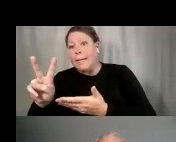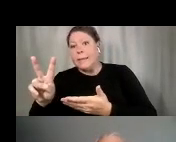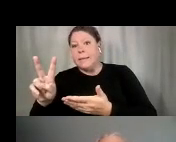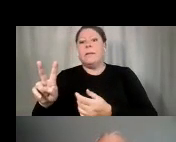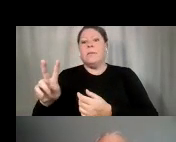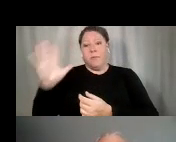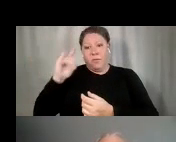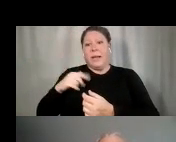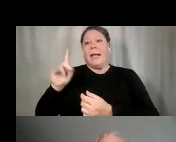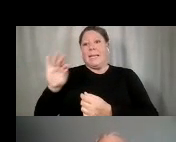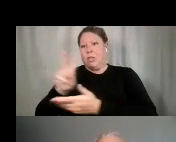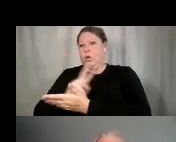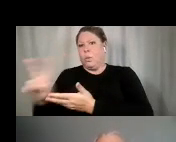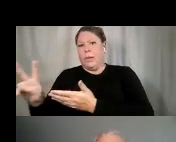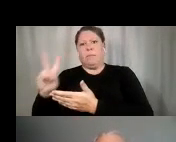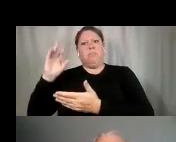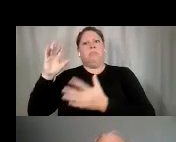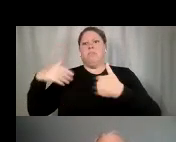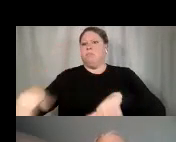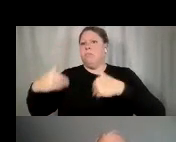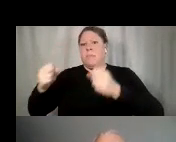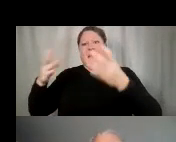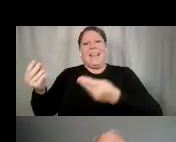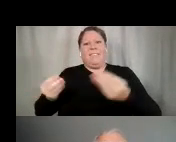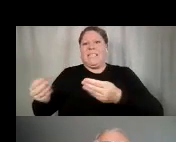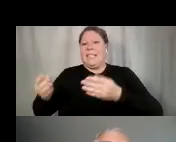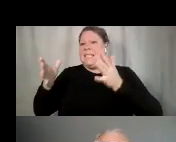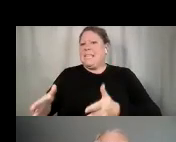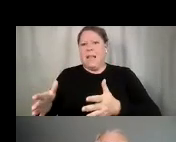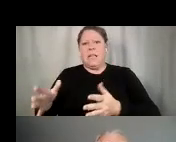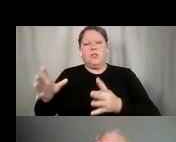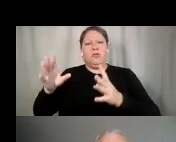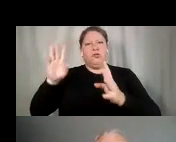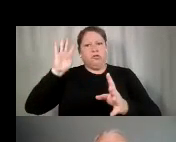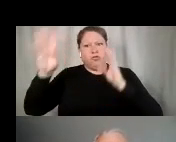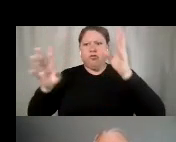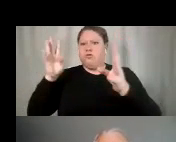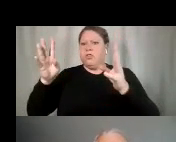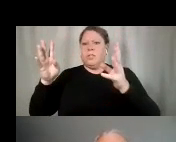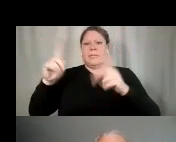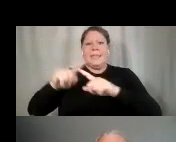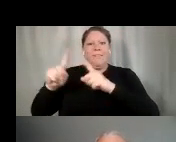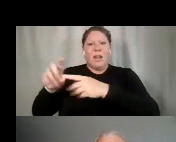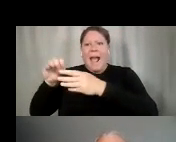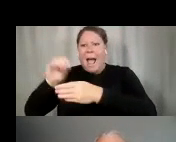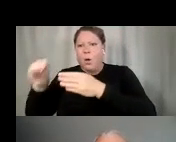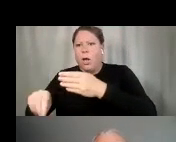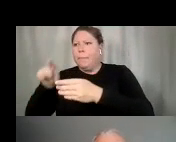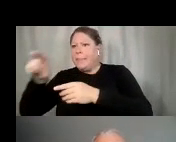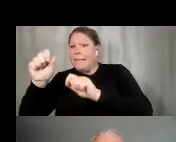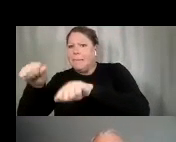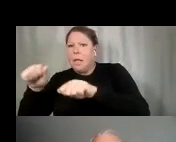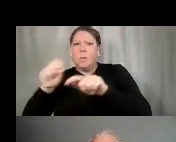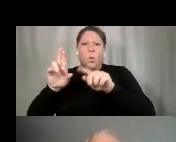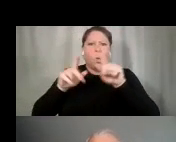were a monster. We had several facilitators, and we came up with a lot of different outcomes. But the process